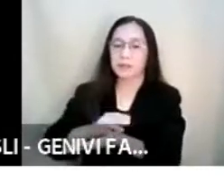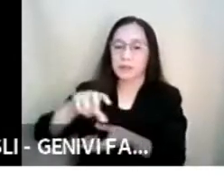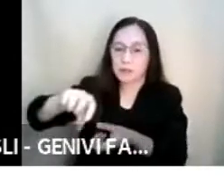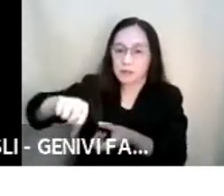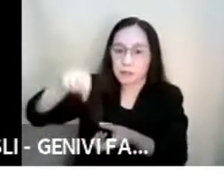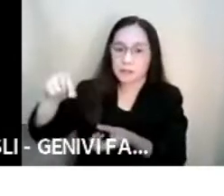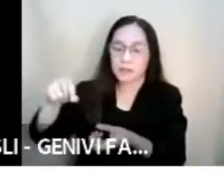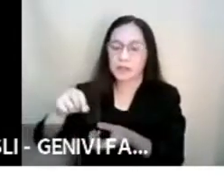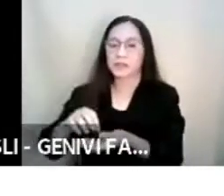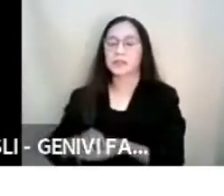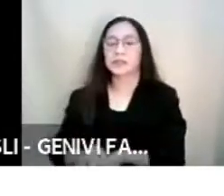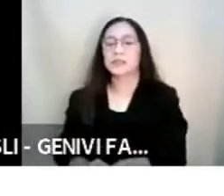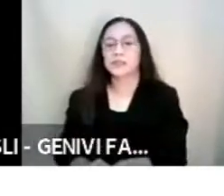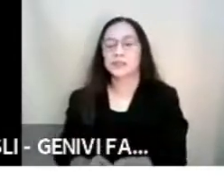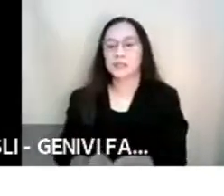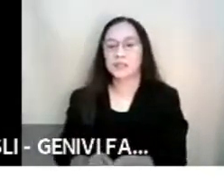that.